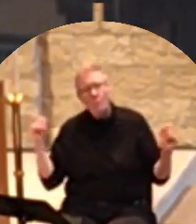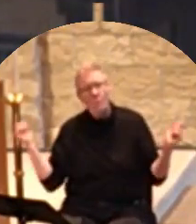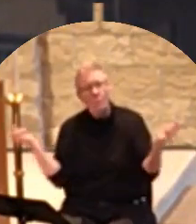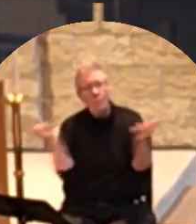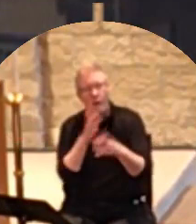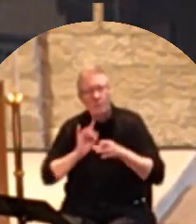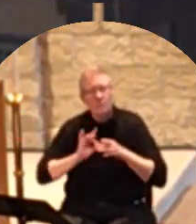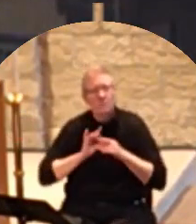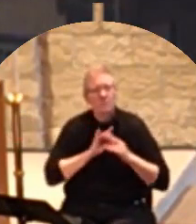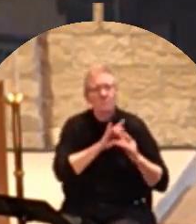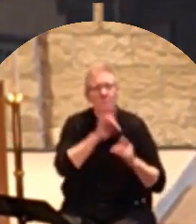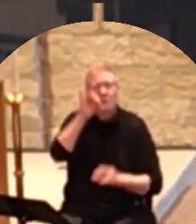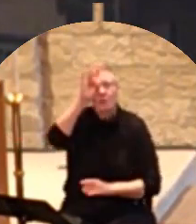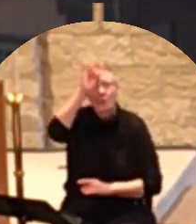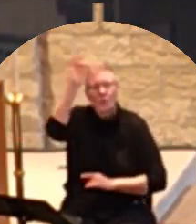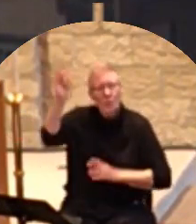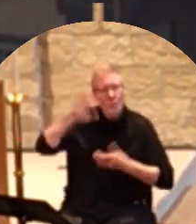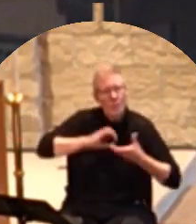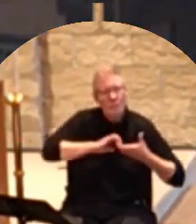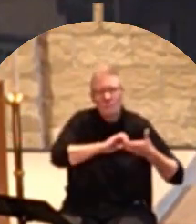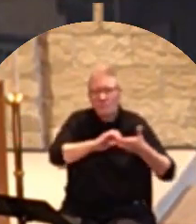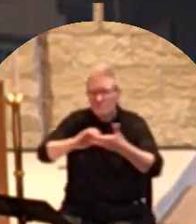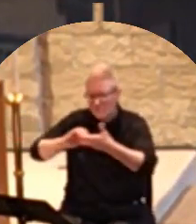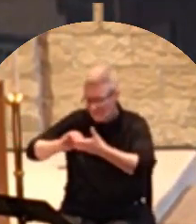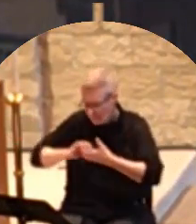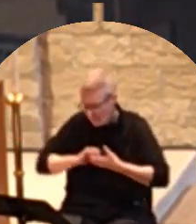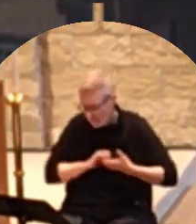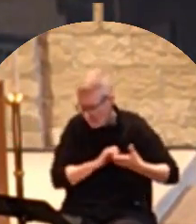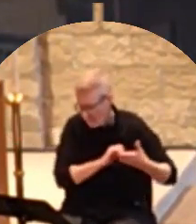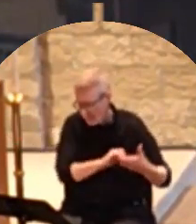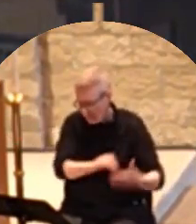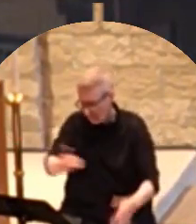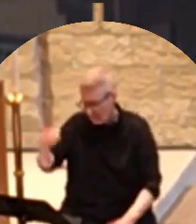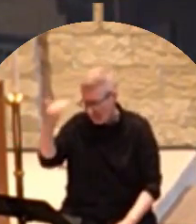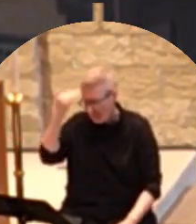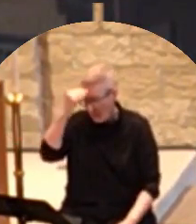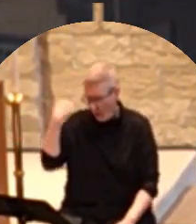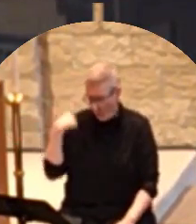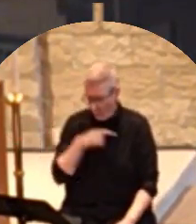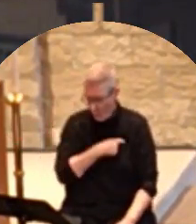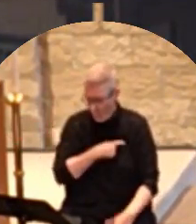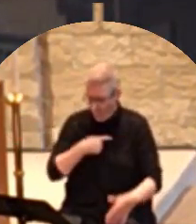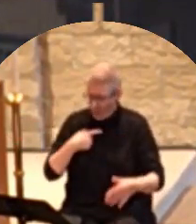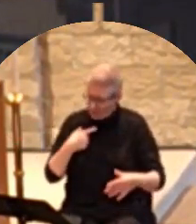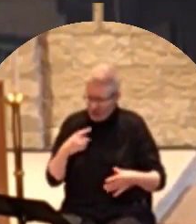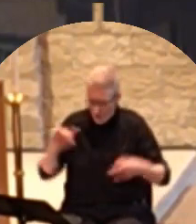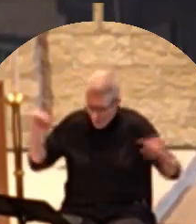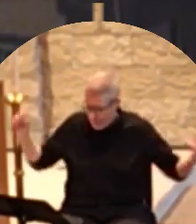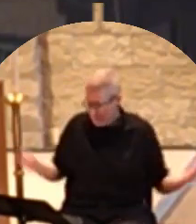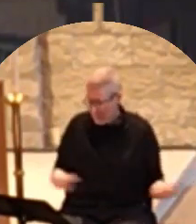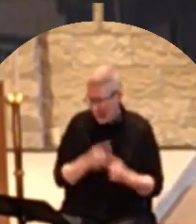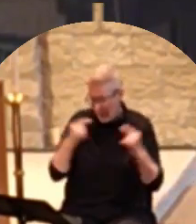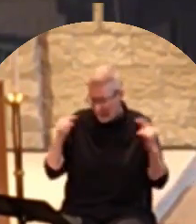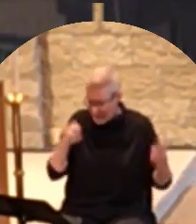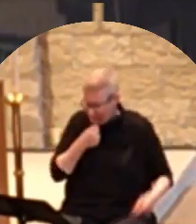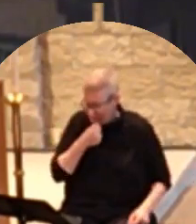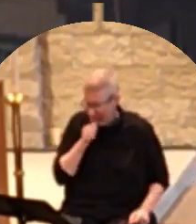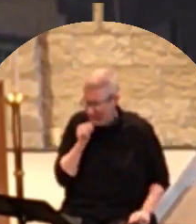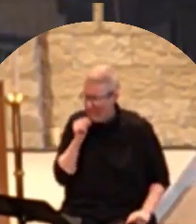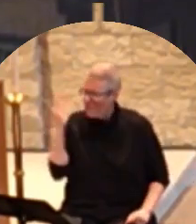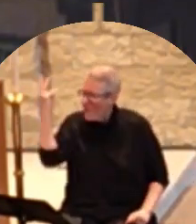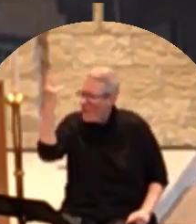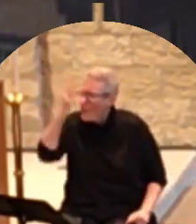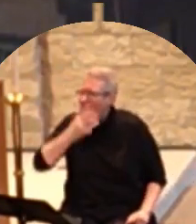earth. Spirit, the collective conscience, we create the pain and the suffering and the beauty in